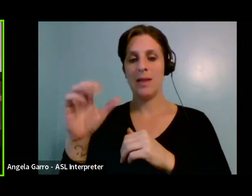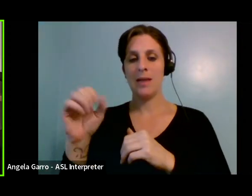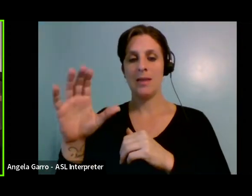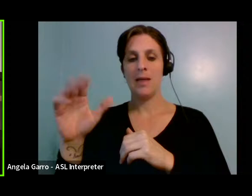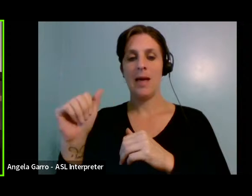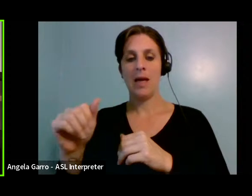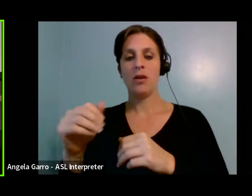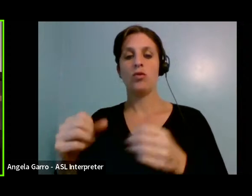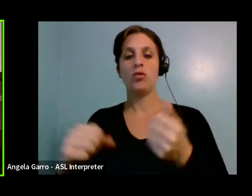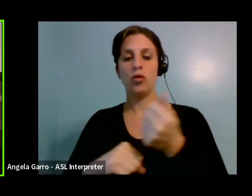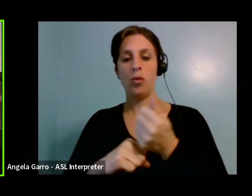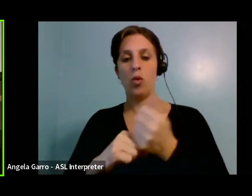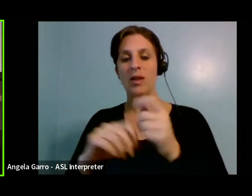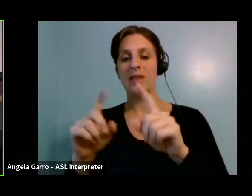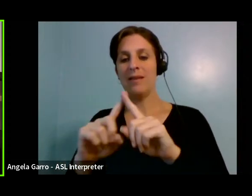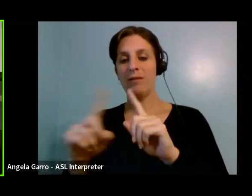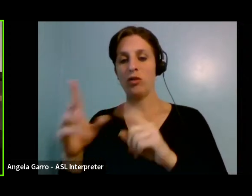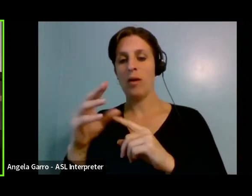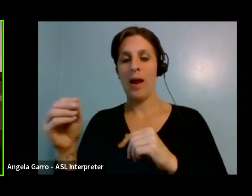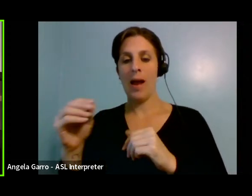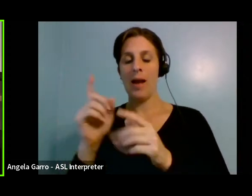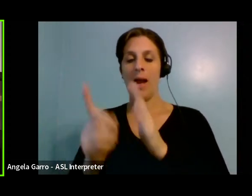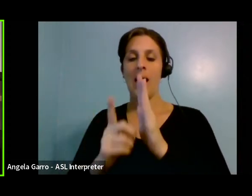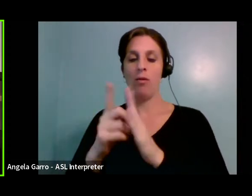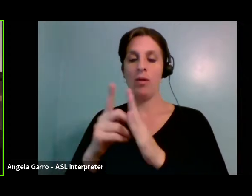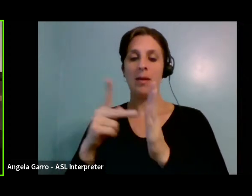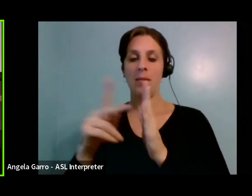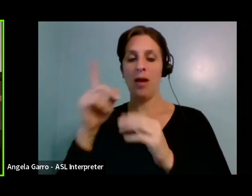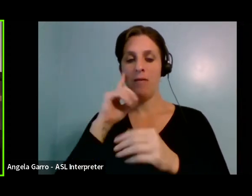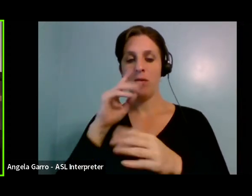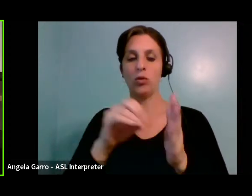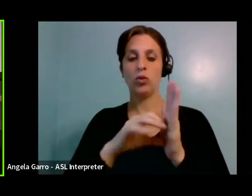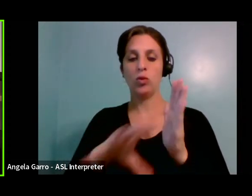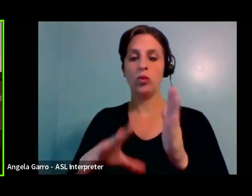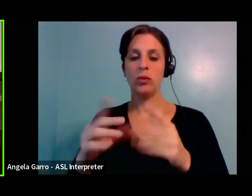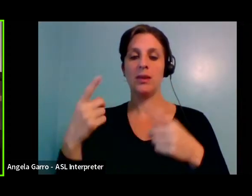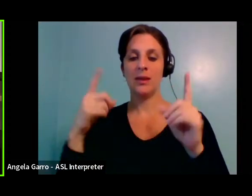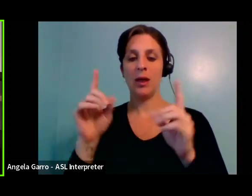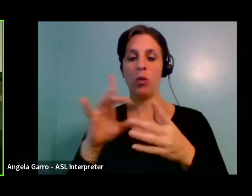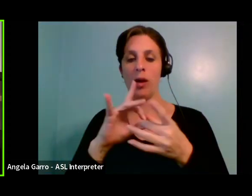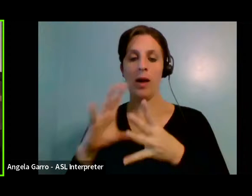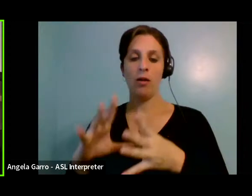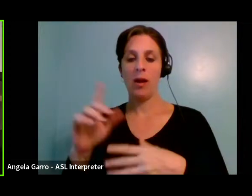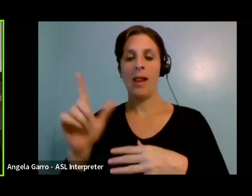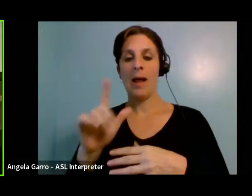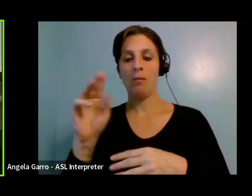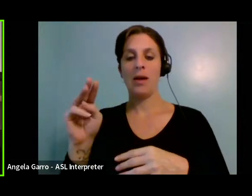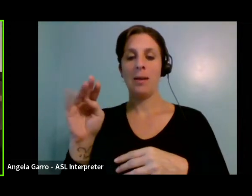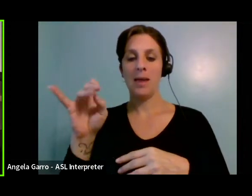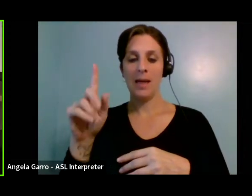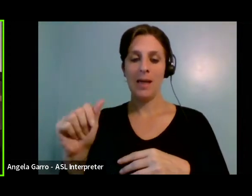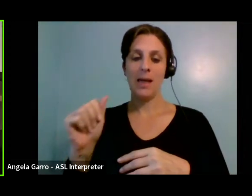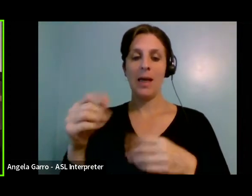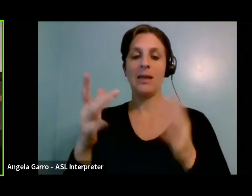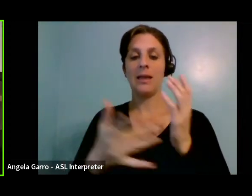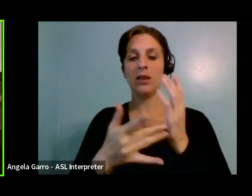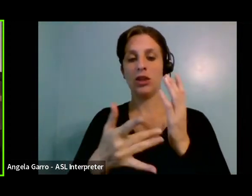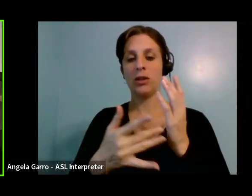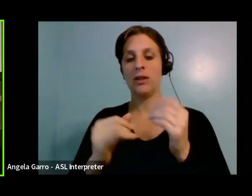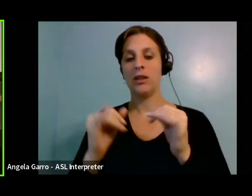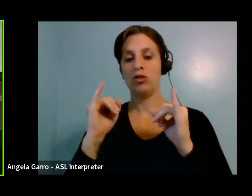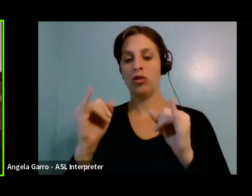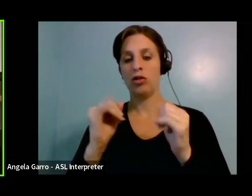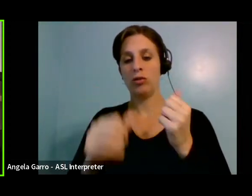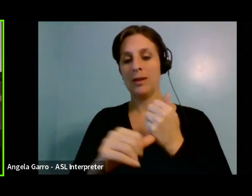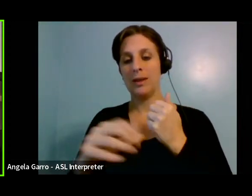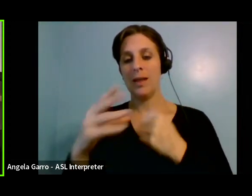and hourly pay for our student success coordinators, library media technicians, instructional assistants, and campus safety